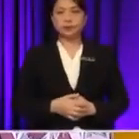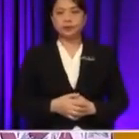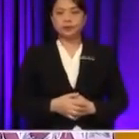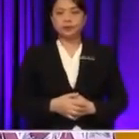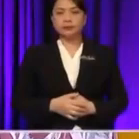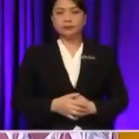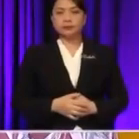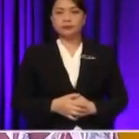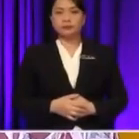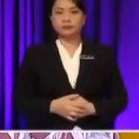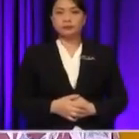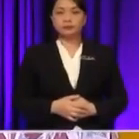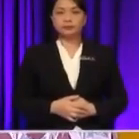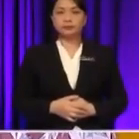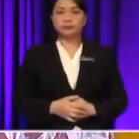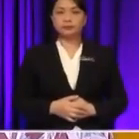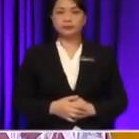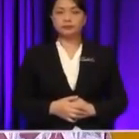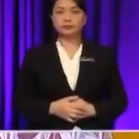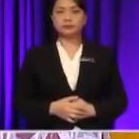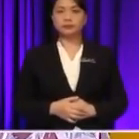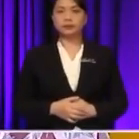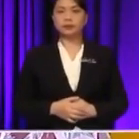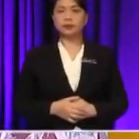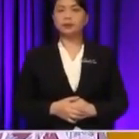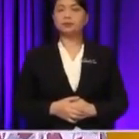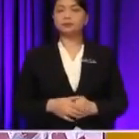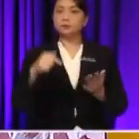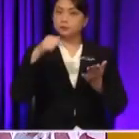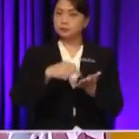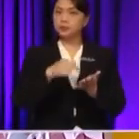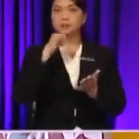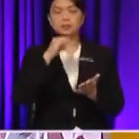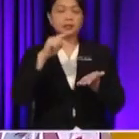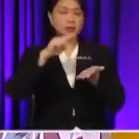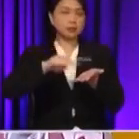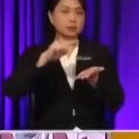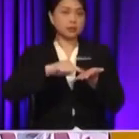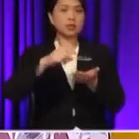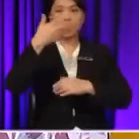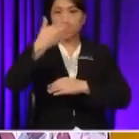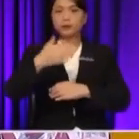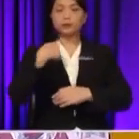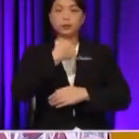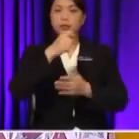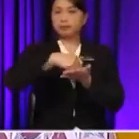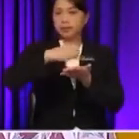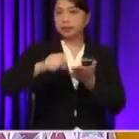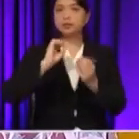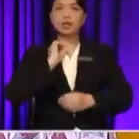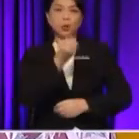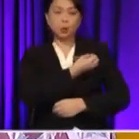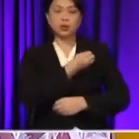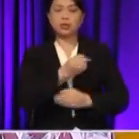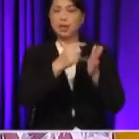now let's move on to the next slide. Okay, this is actually the checklist to be done after we write our article. So